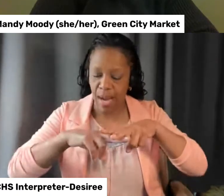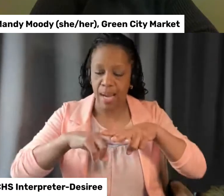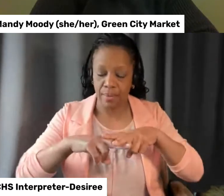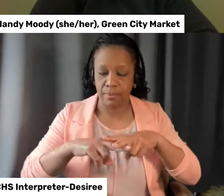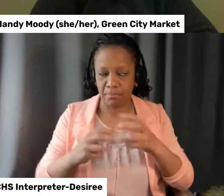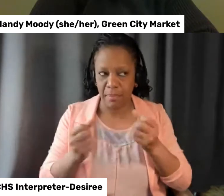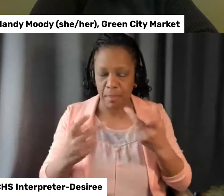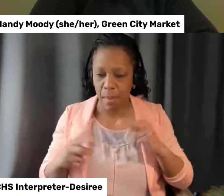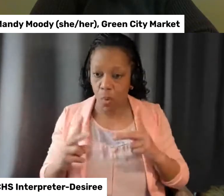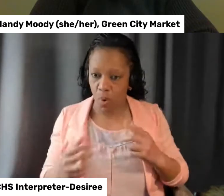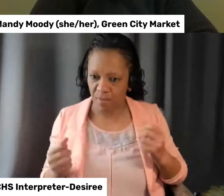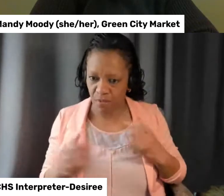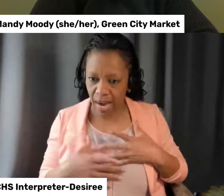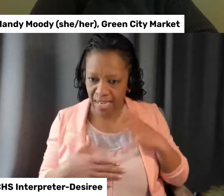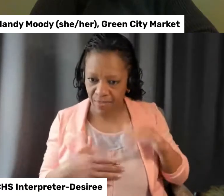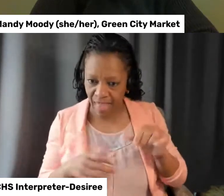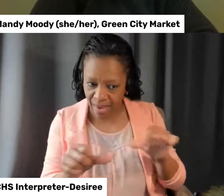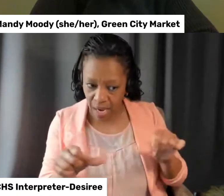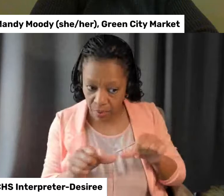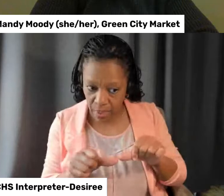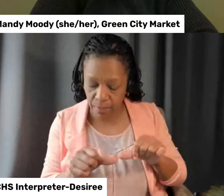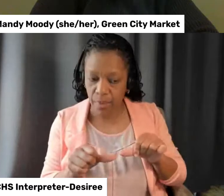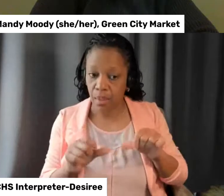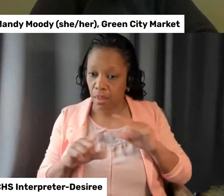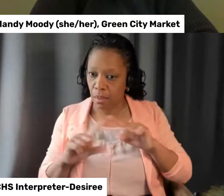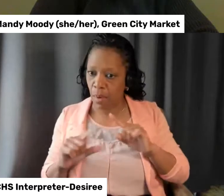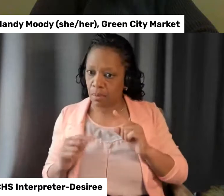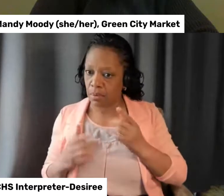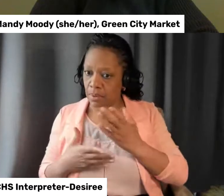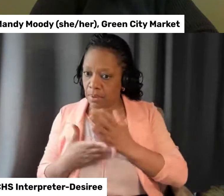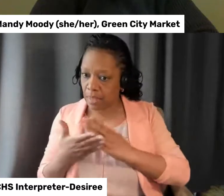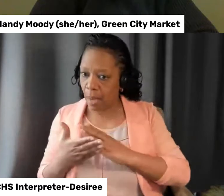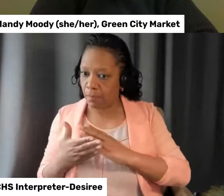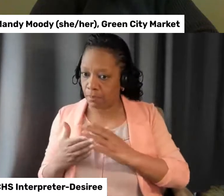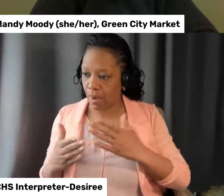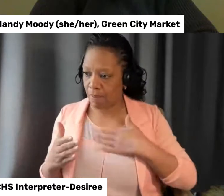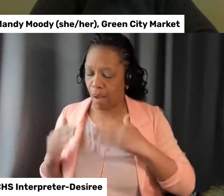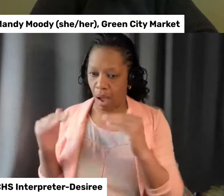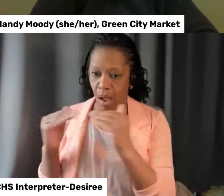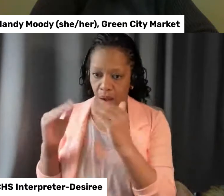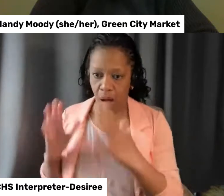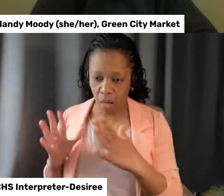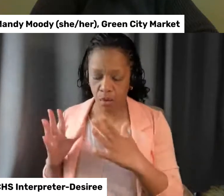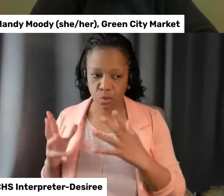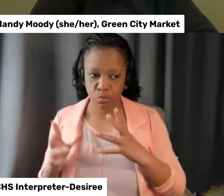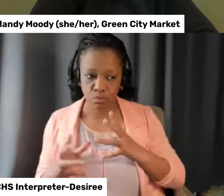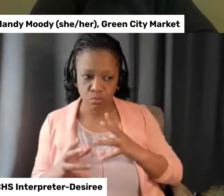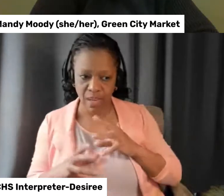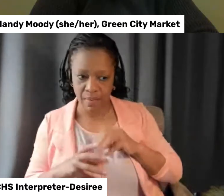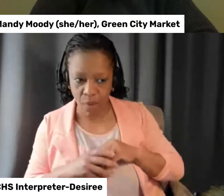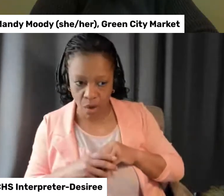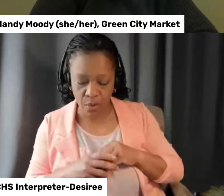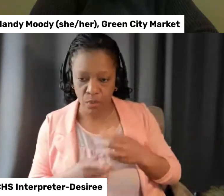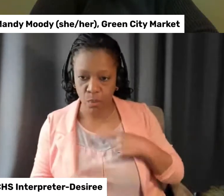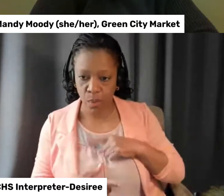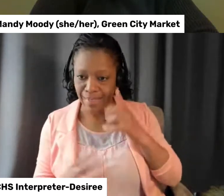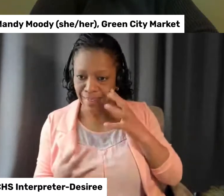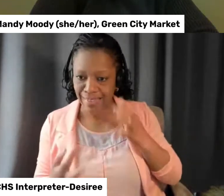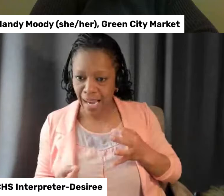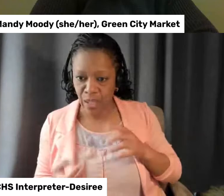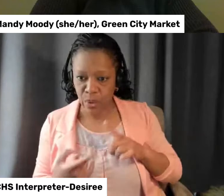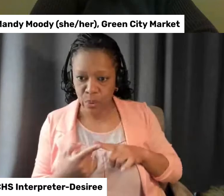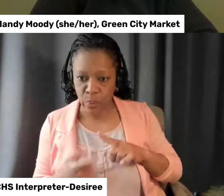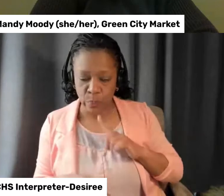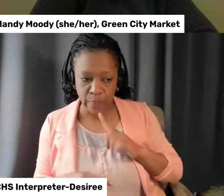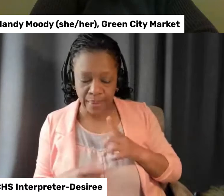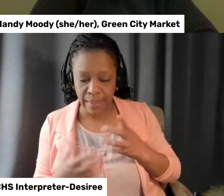got involved, and we decided to really take the market as far as we could in this little kind of footprint that